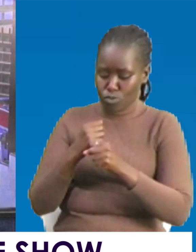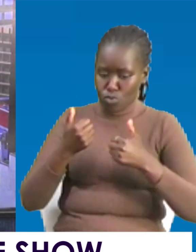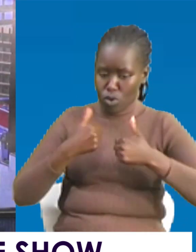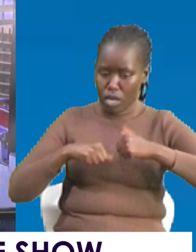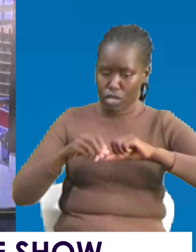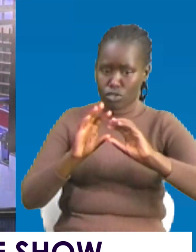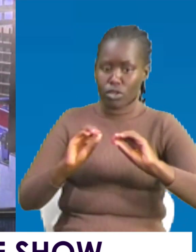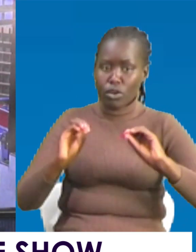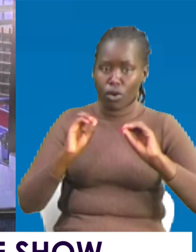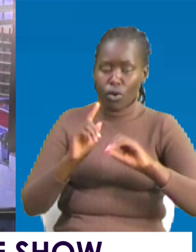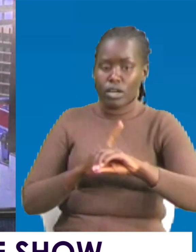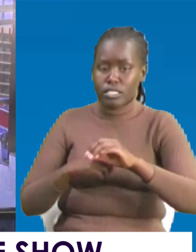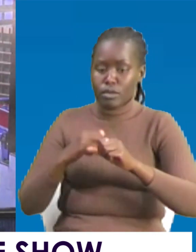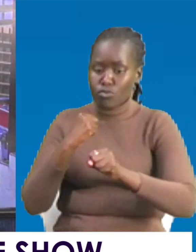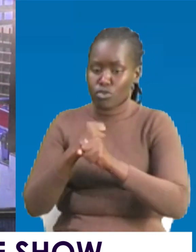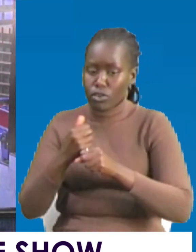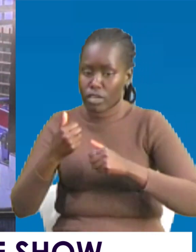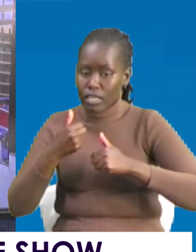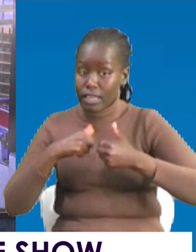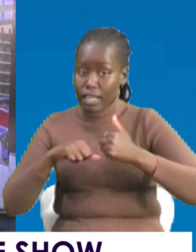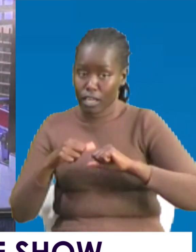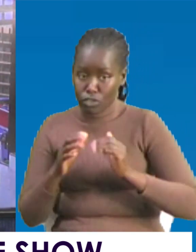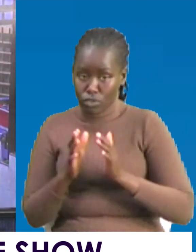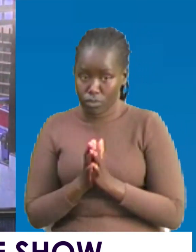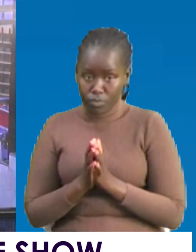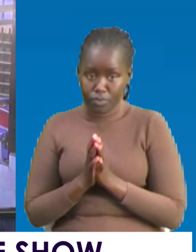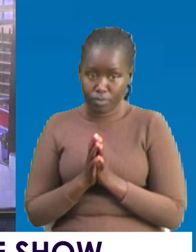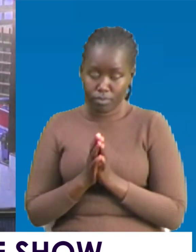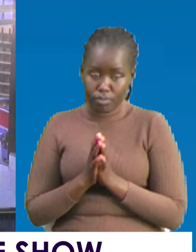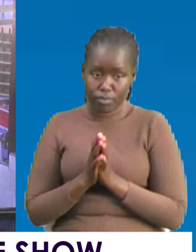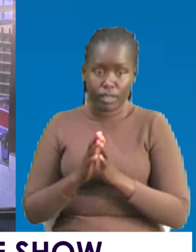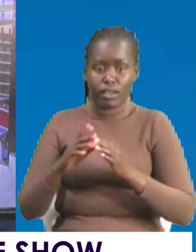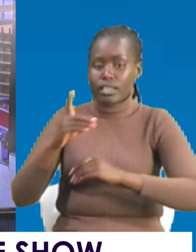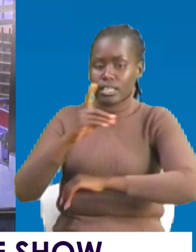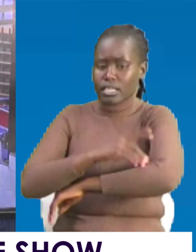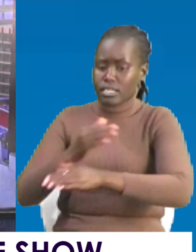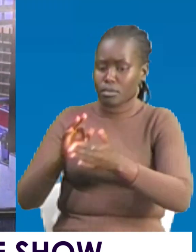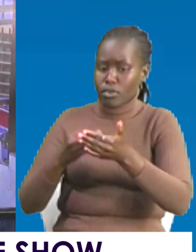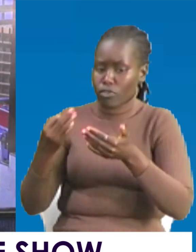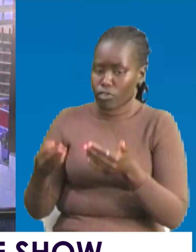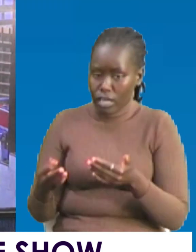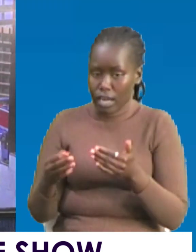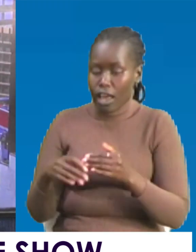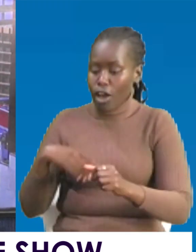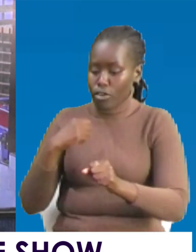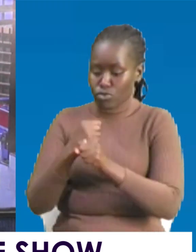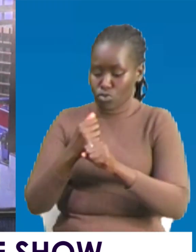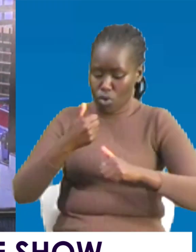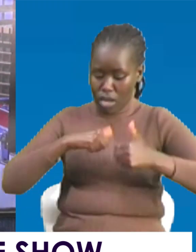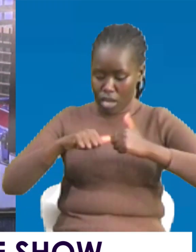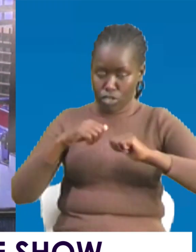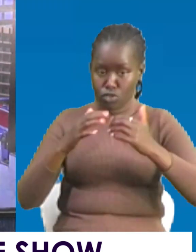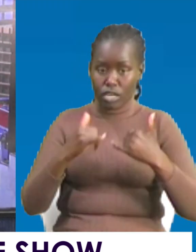time you're swinging into action, that debt would have tripled or quadrupled. Why not swing into action and come up